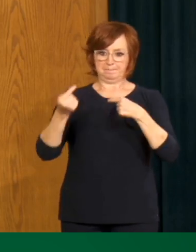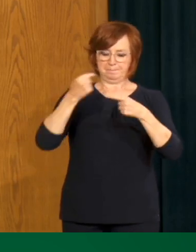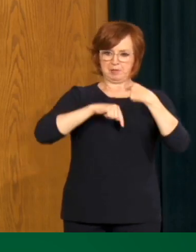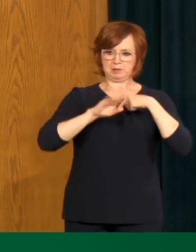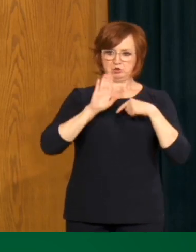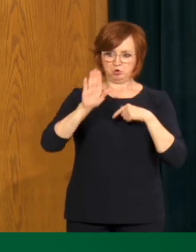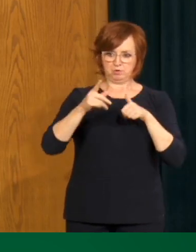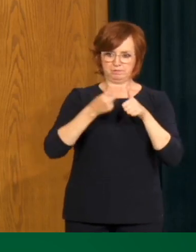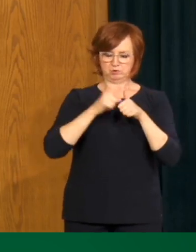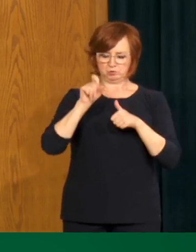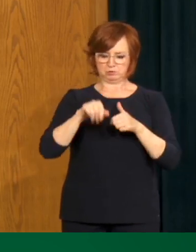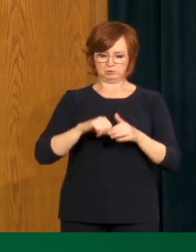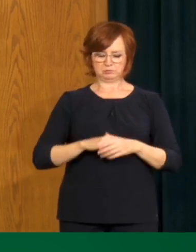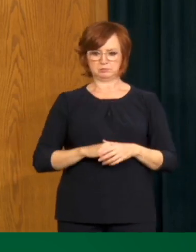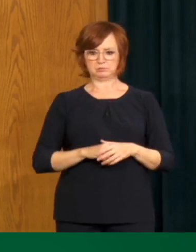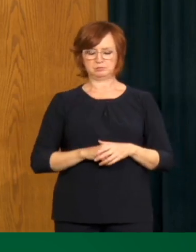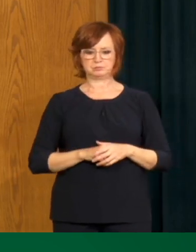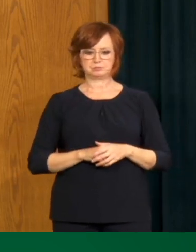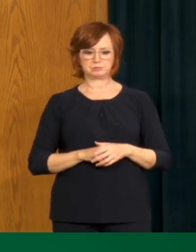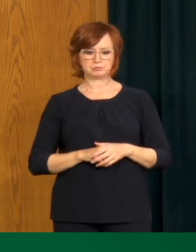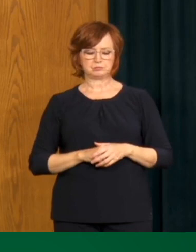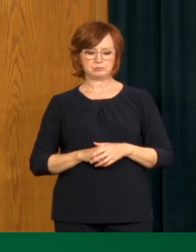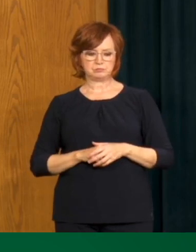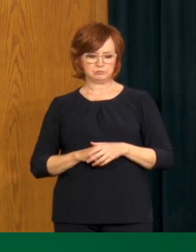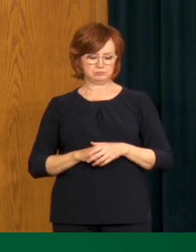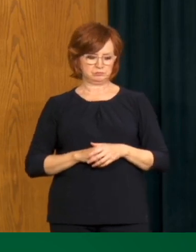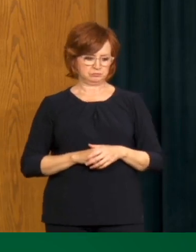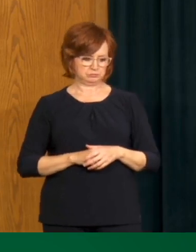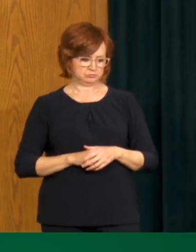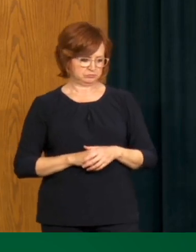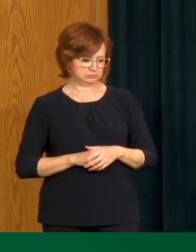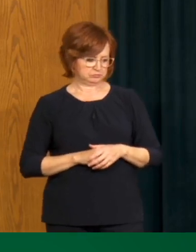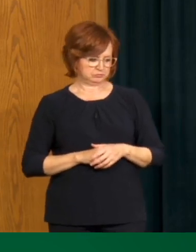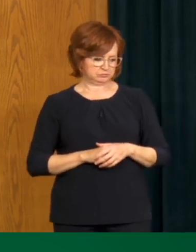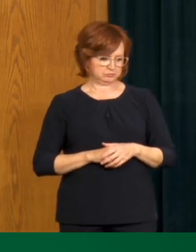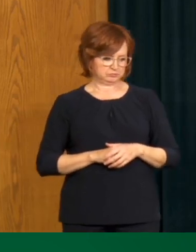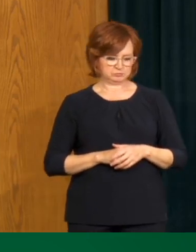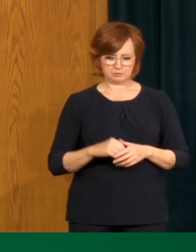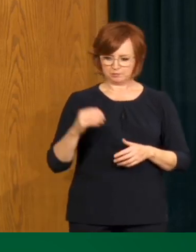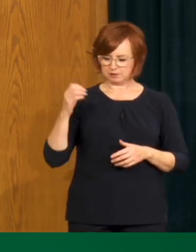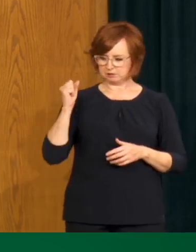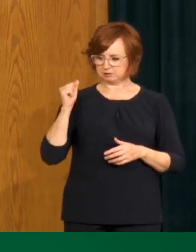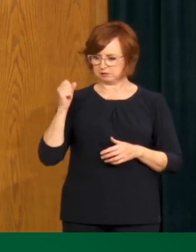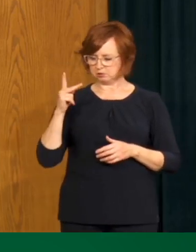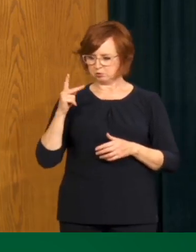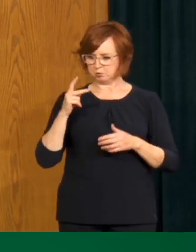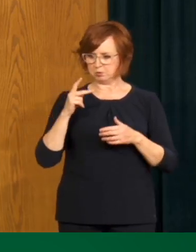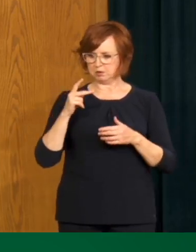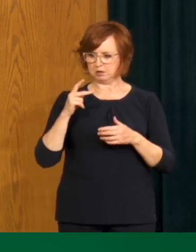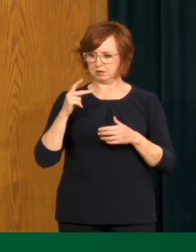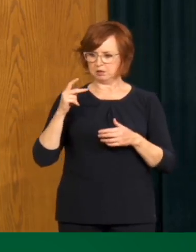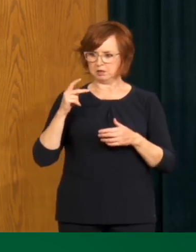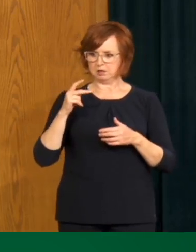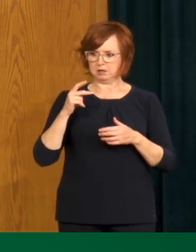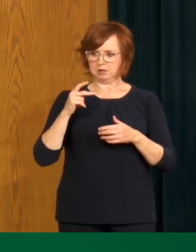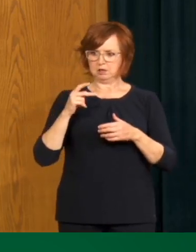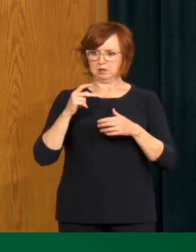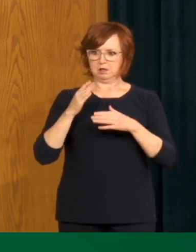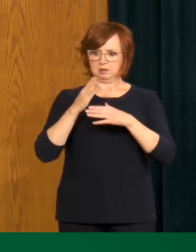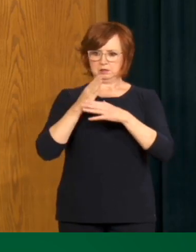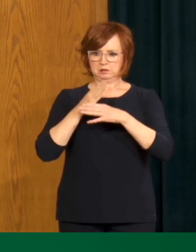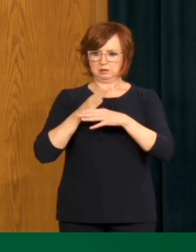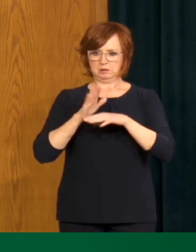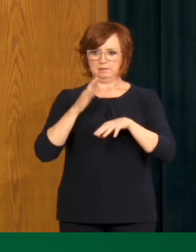a per capita basis, Saskatchewan's share on $14 billion roughly would be about $450, just under $500